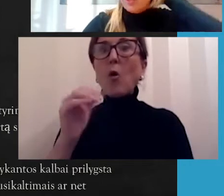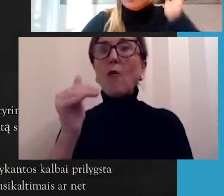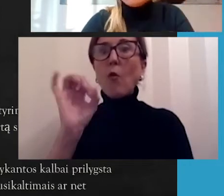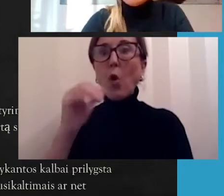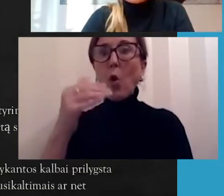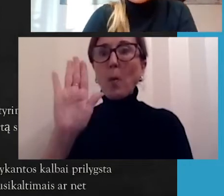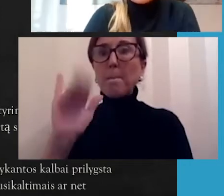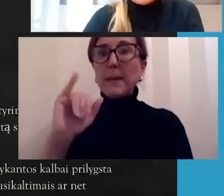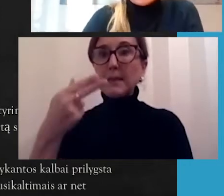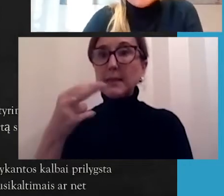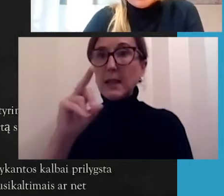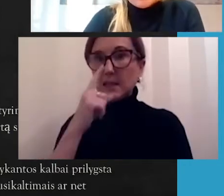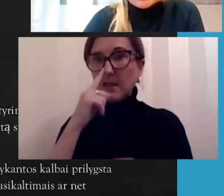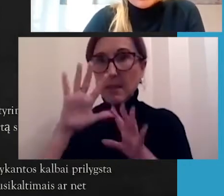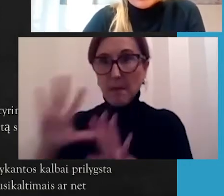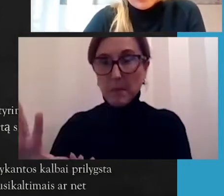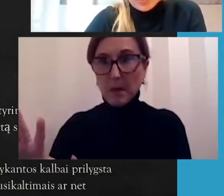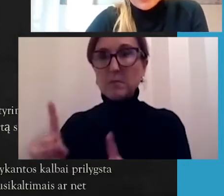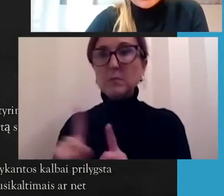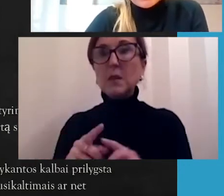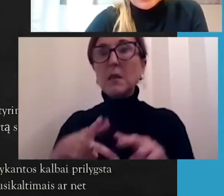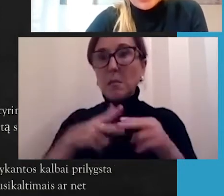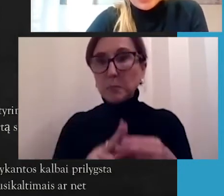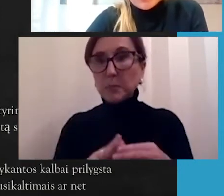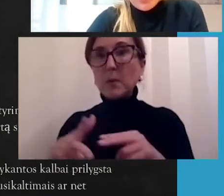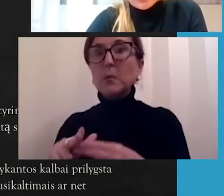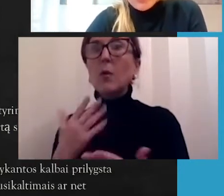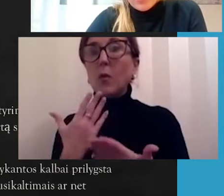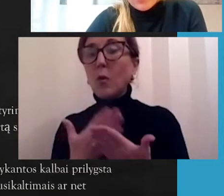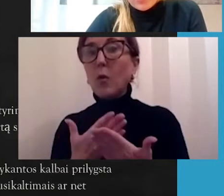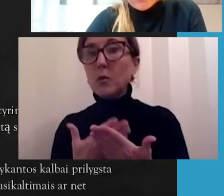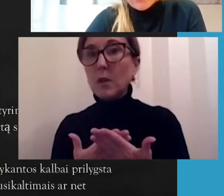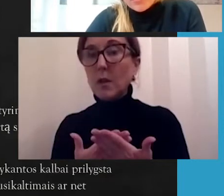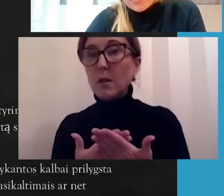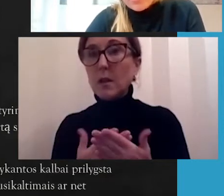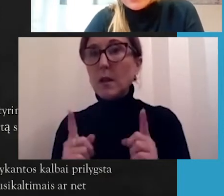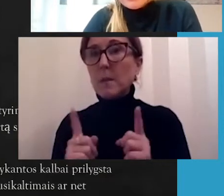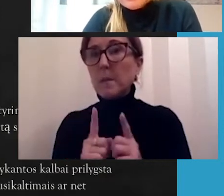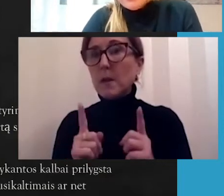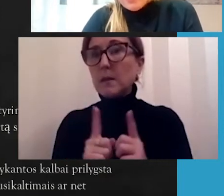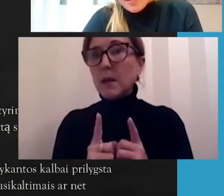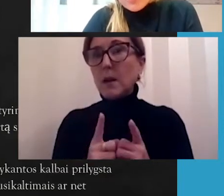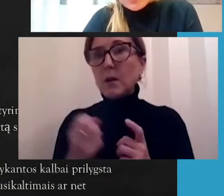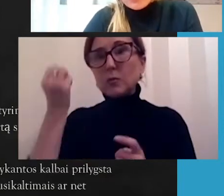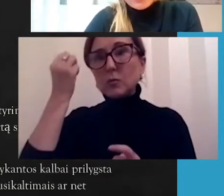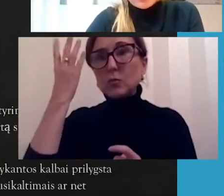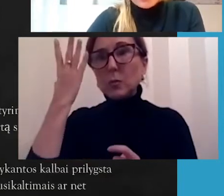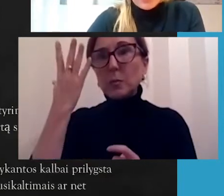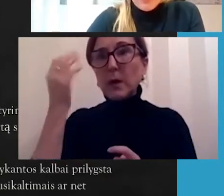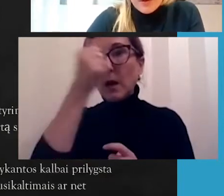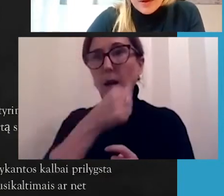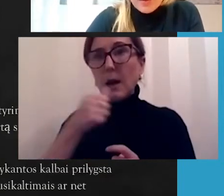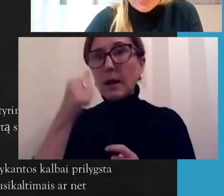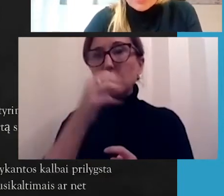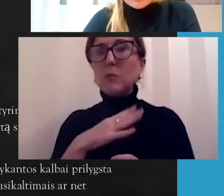pre-trial investigations are quite often not finalized due to as far as hate speech, and